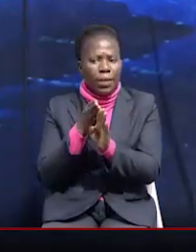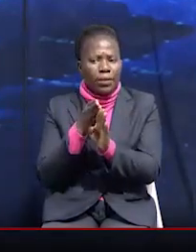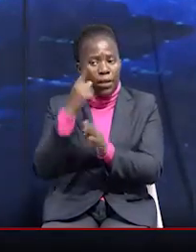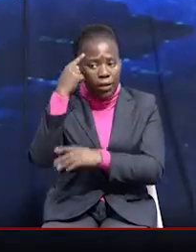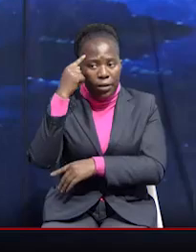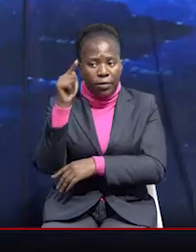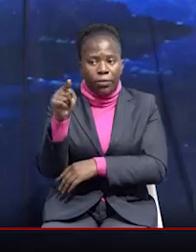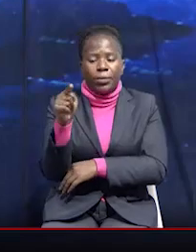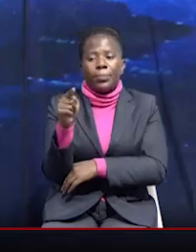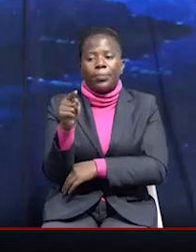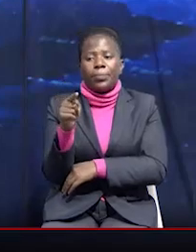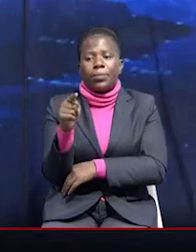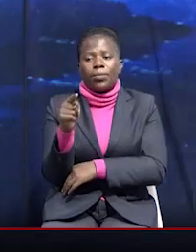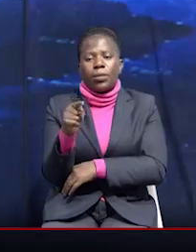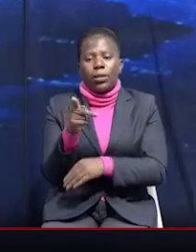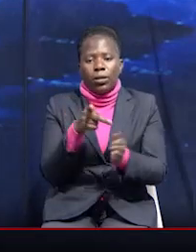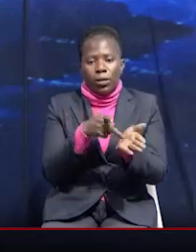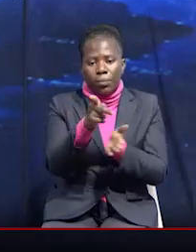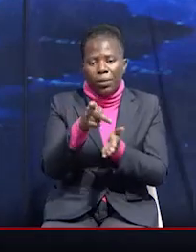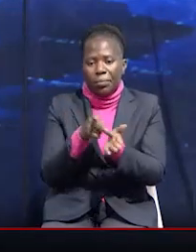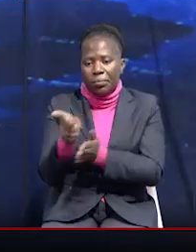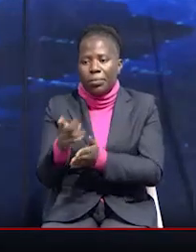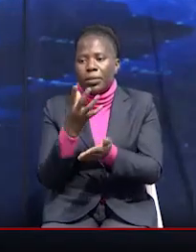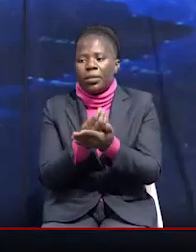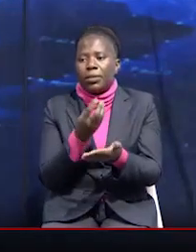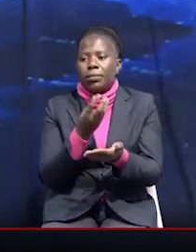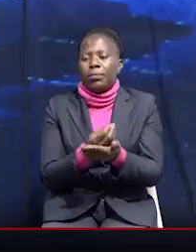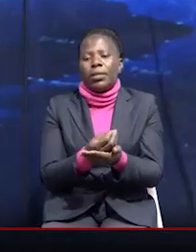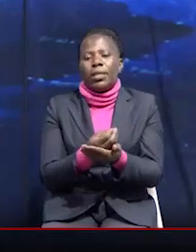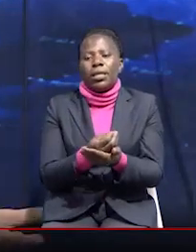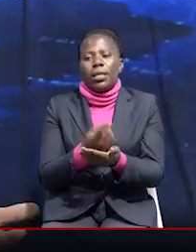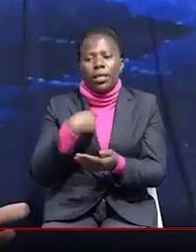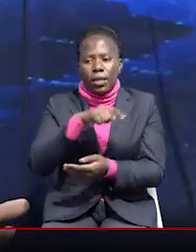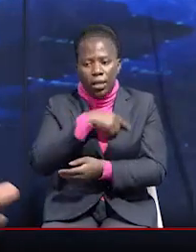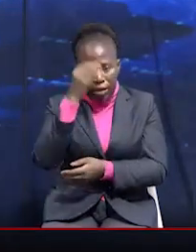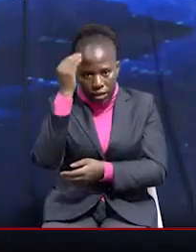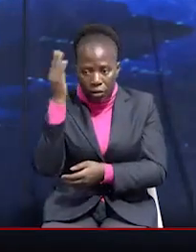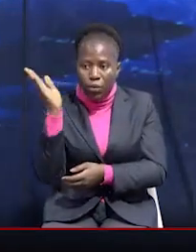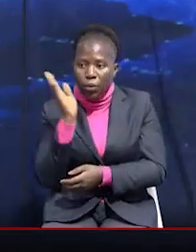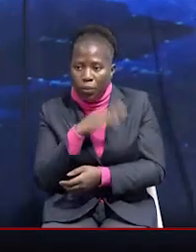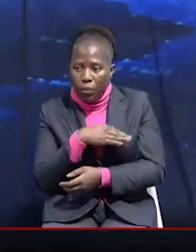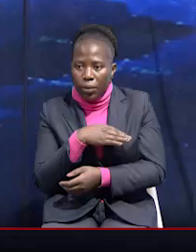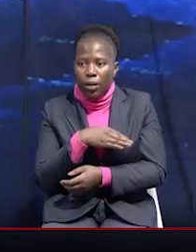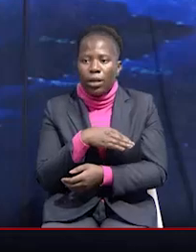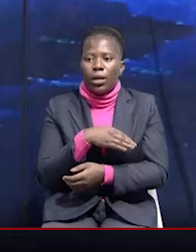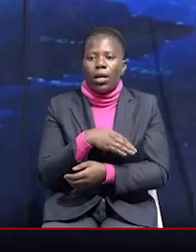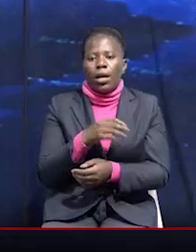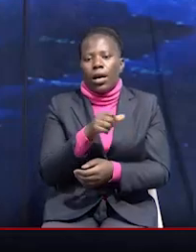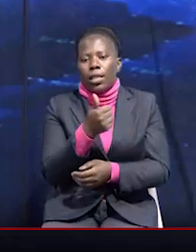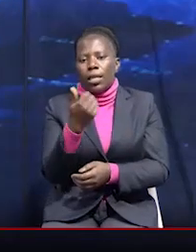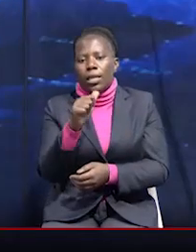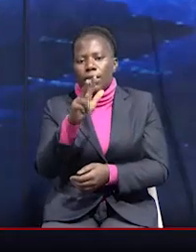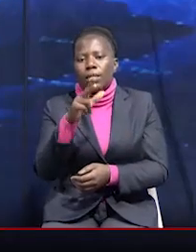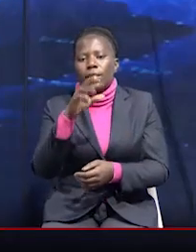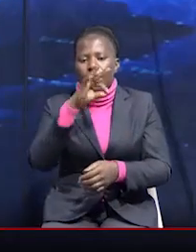of payments and income, obviously we know that people, even at individual level, they receive the 13th pay, they receive